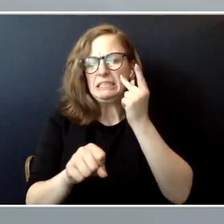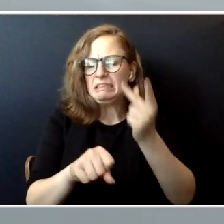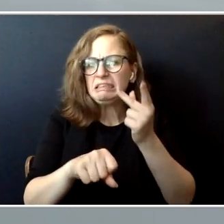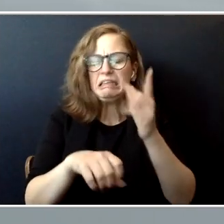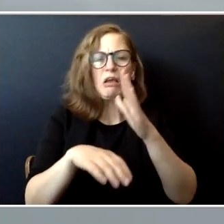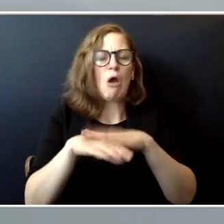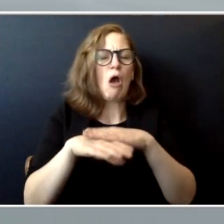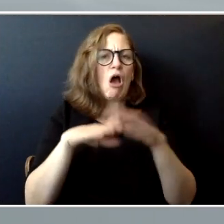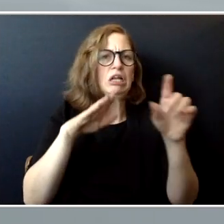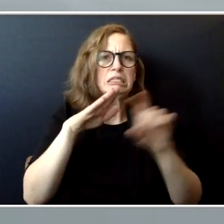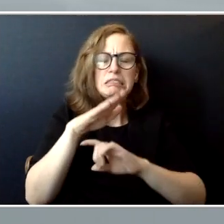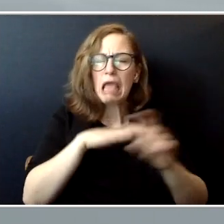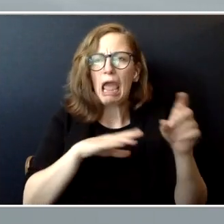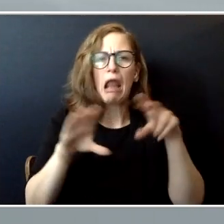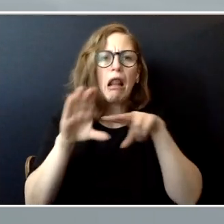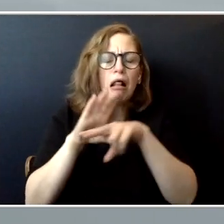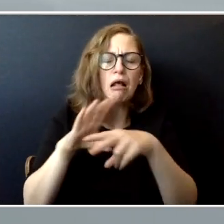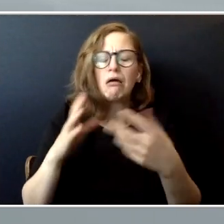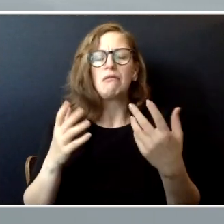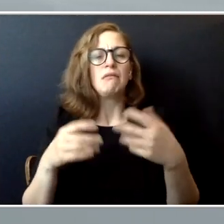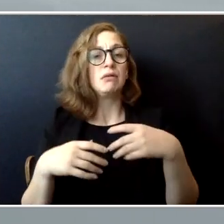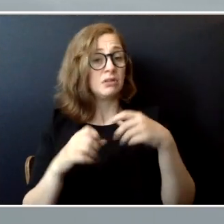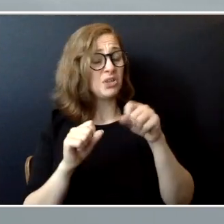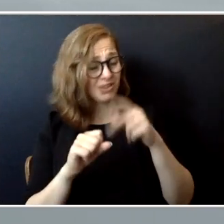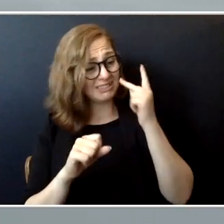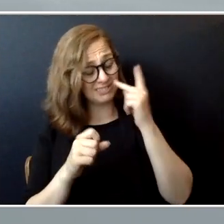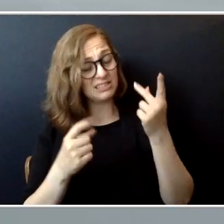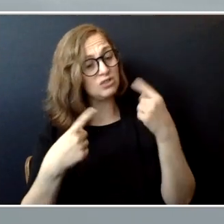during surgery most of the time, but they're very small.